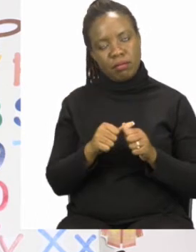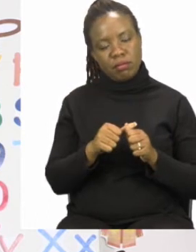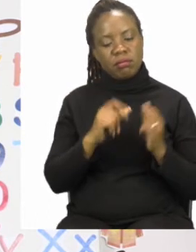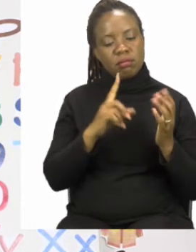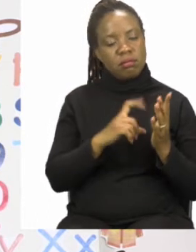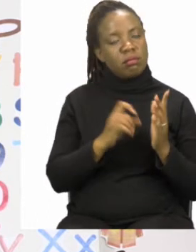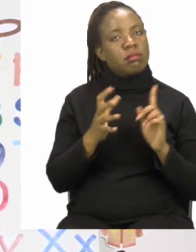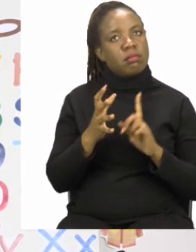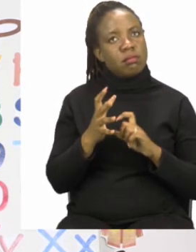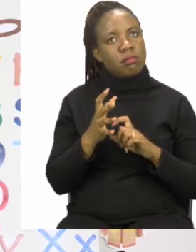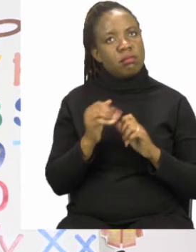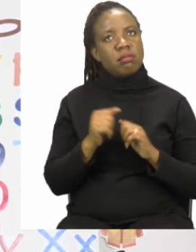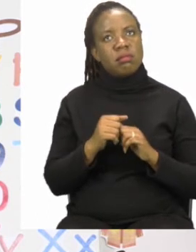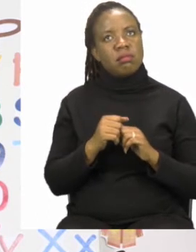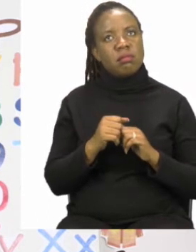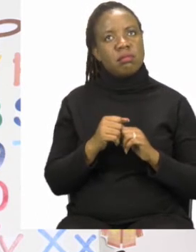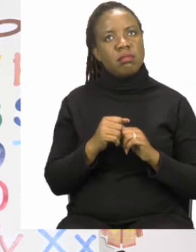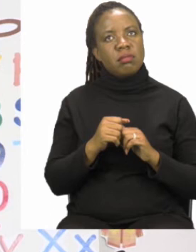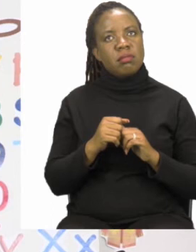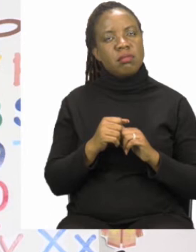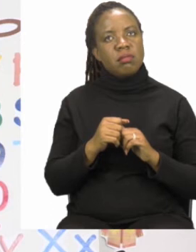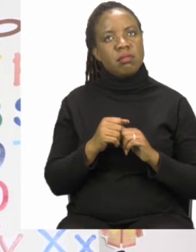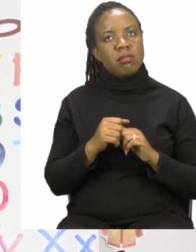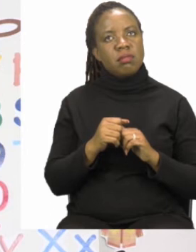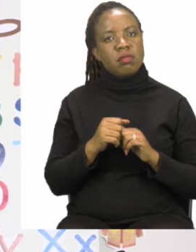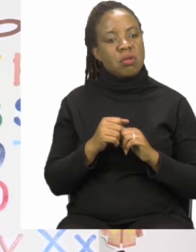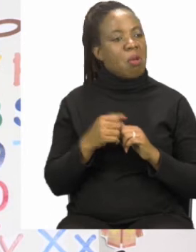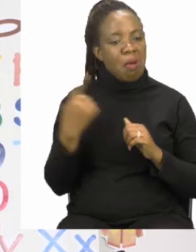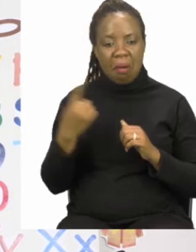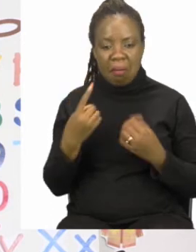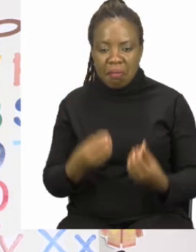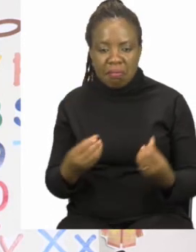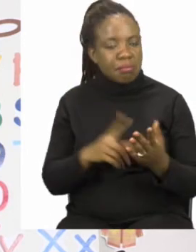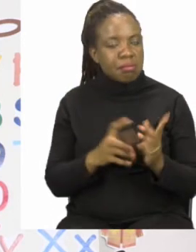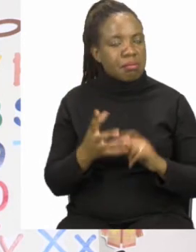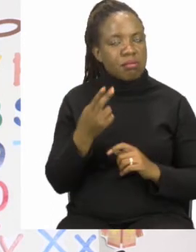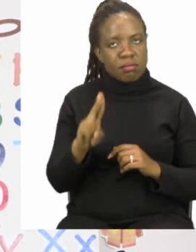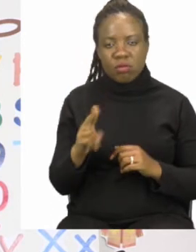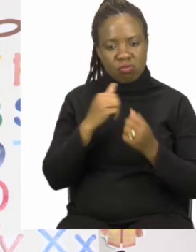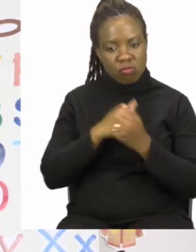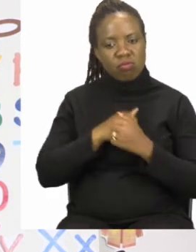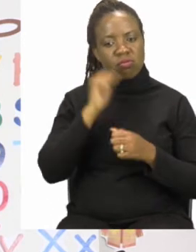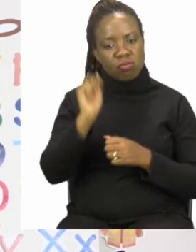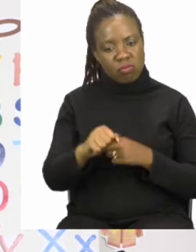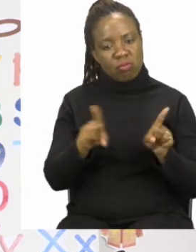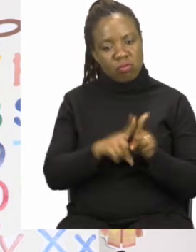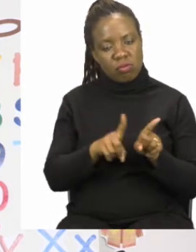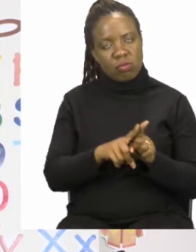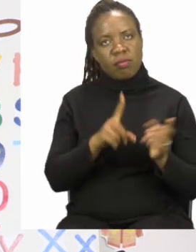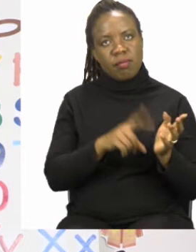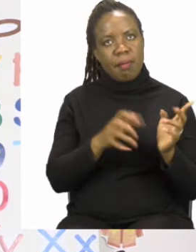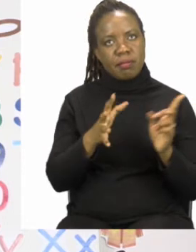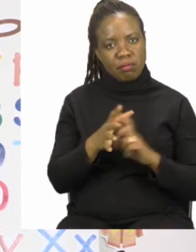not just for any little boy and girl, it's also for adults as well. So make sure that the adults that you're with